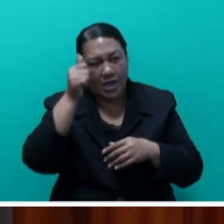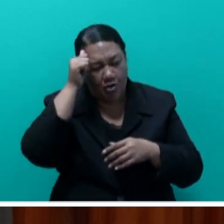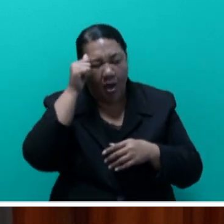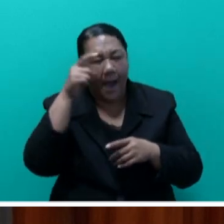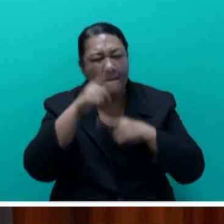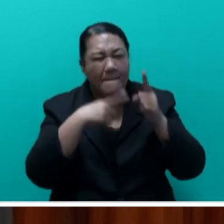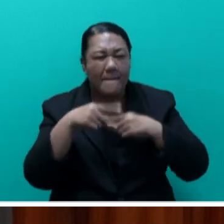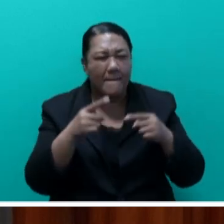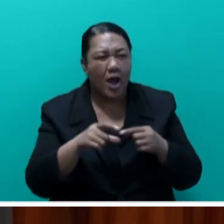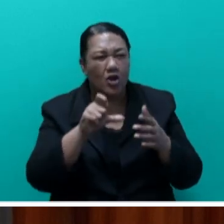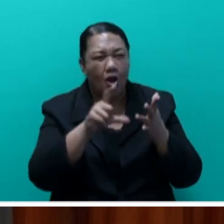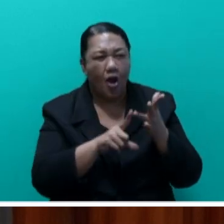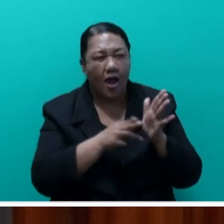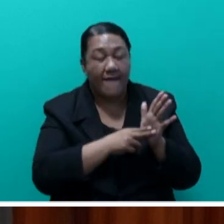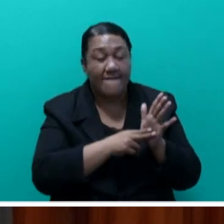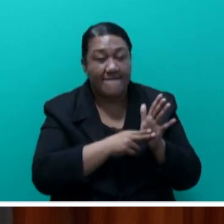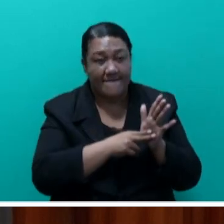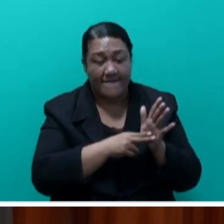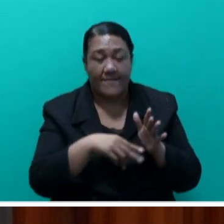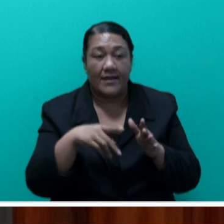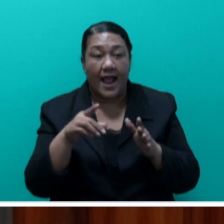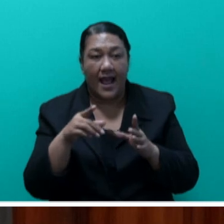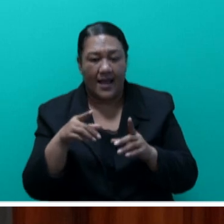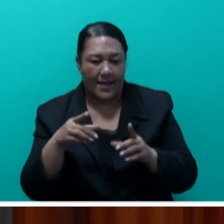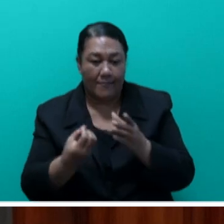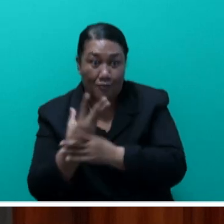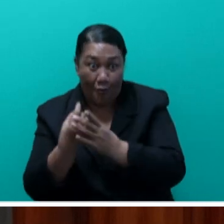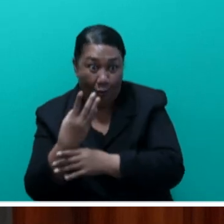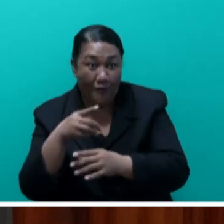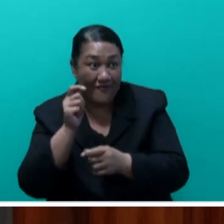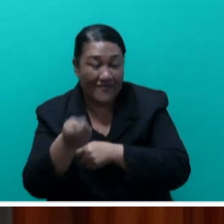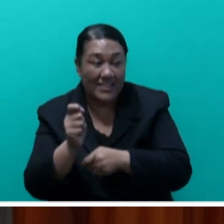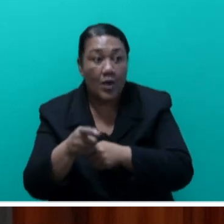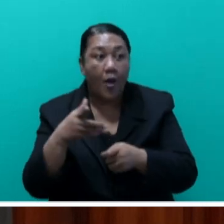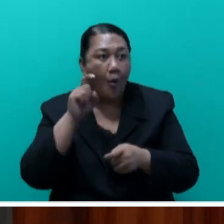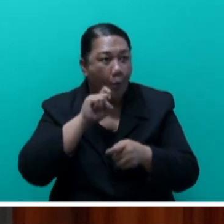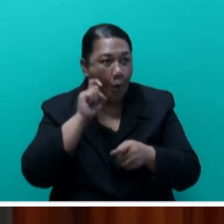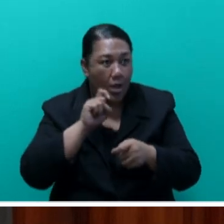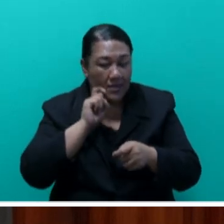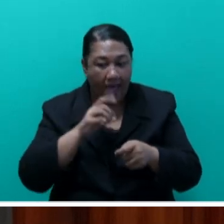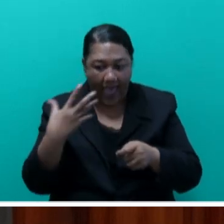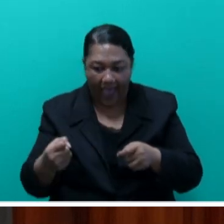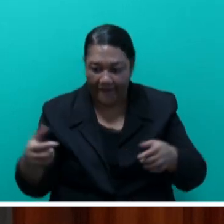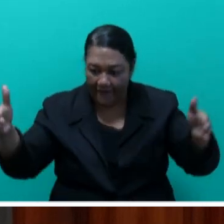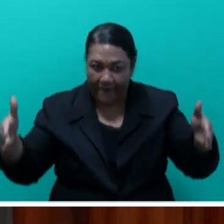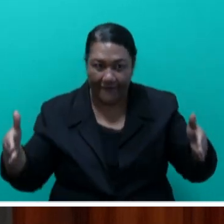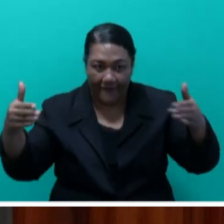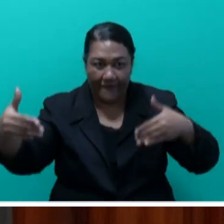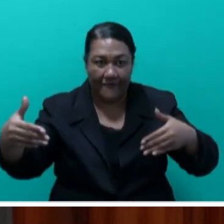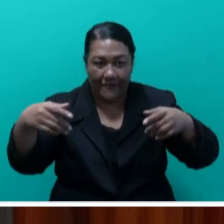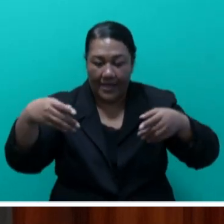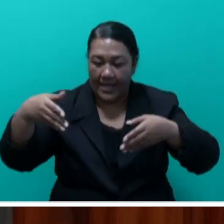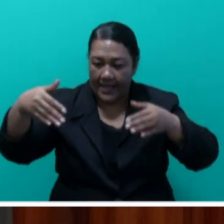involves rearing fish in an artificially constructed pond where water is maintained in an enclosed area, mainly on land and